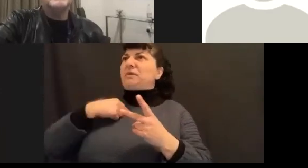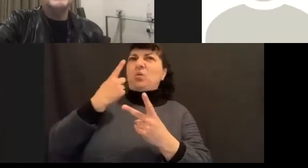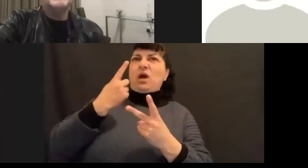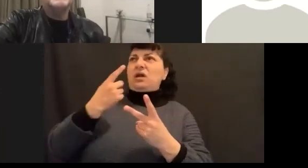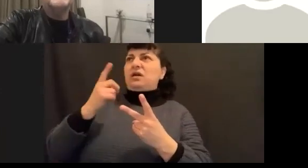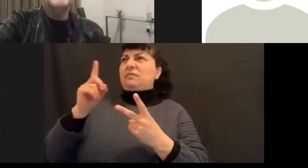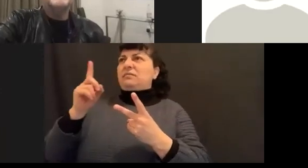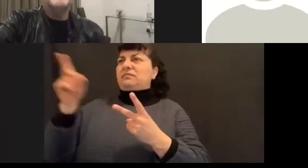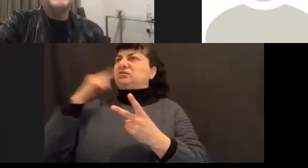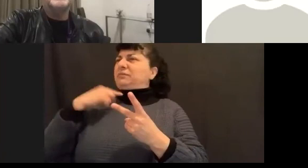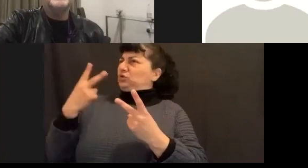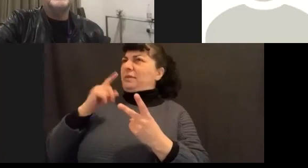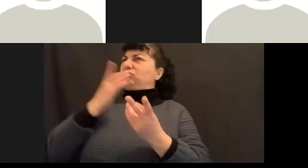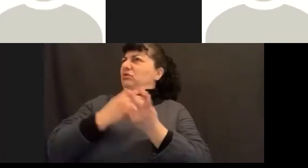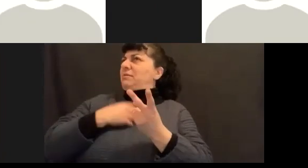household.